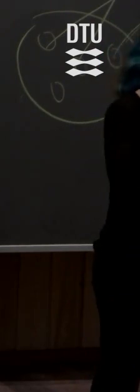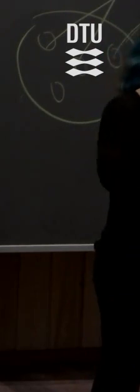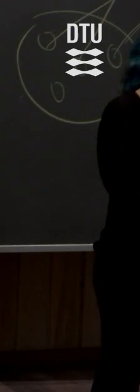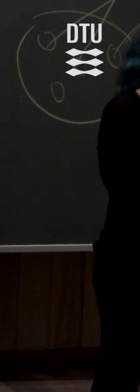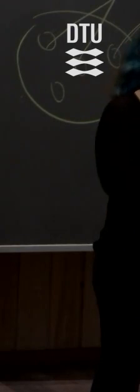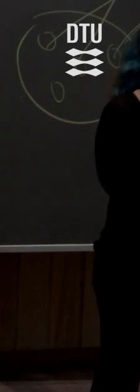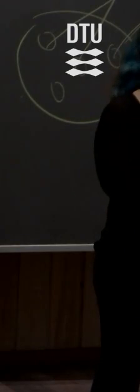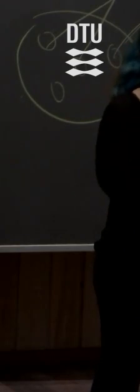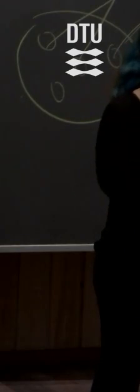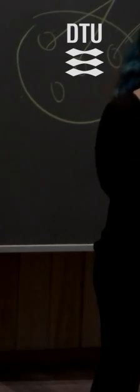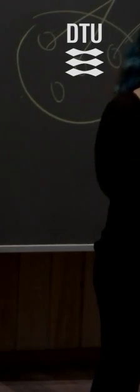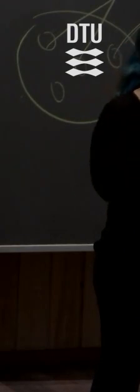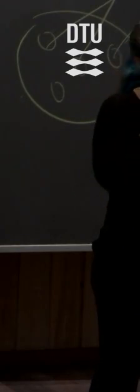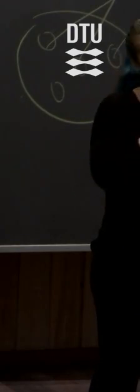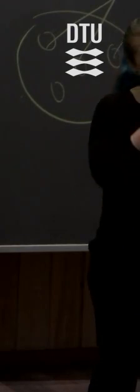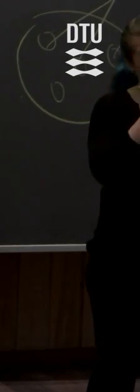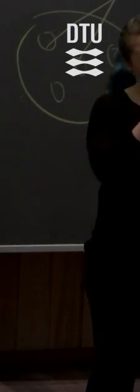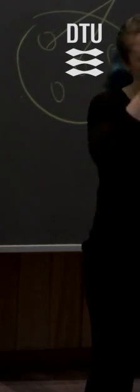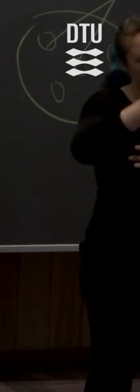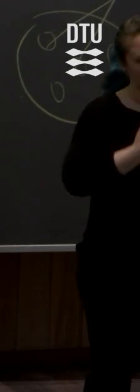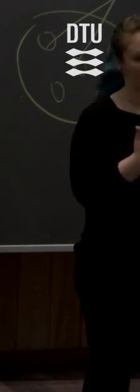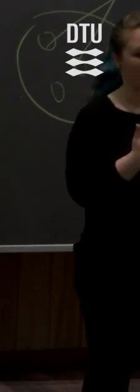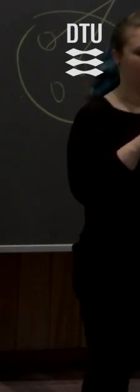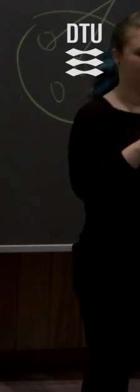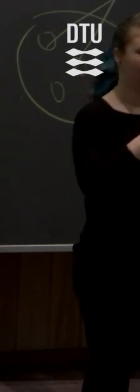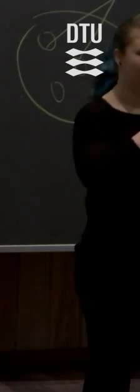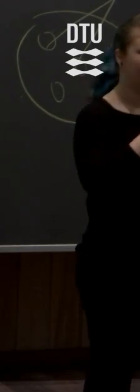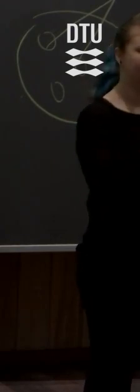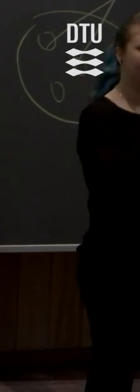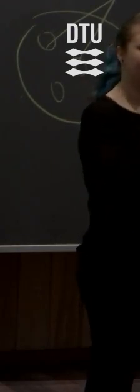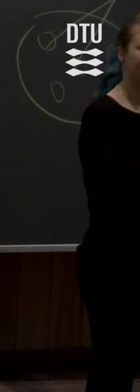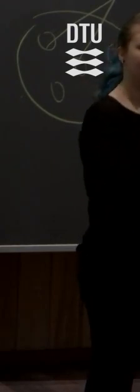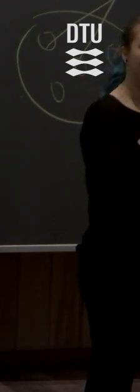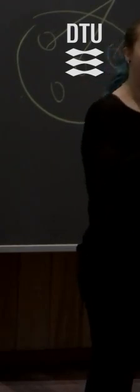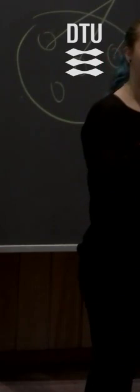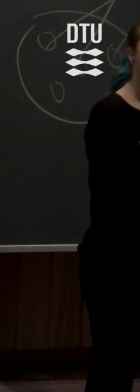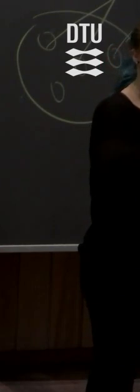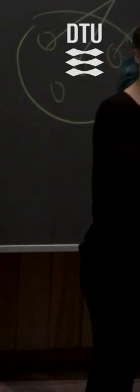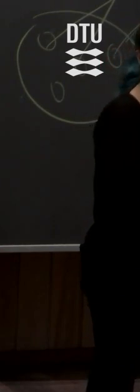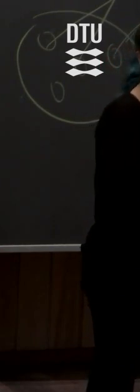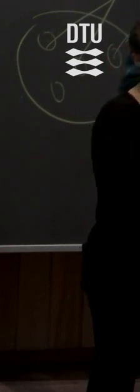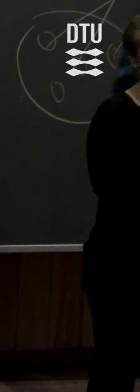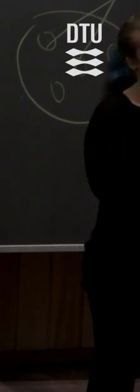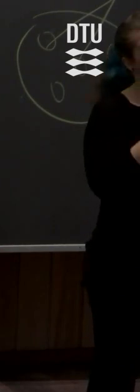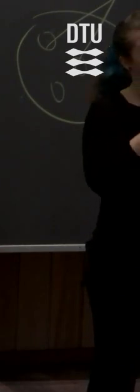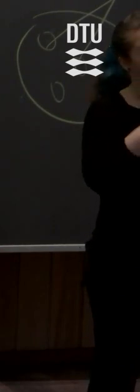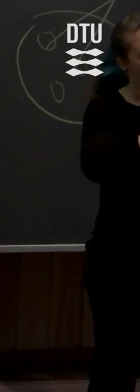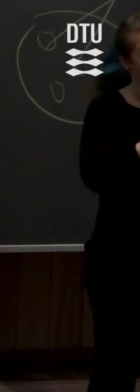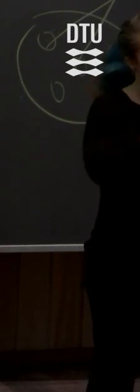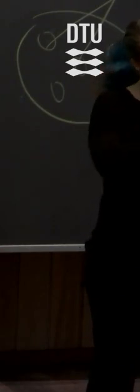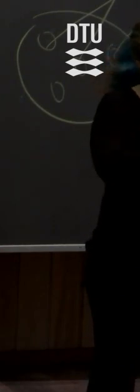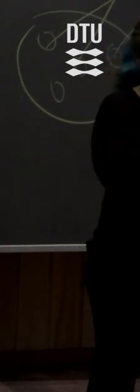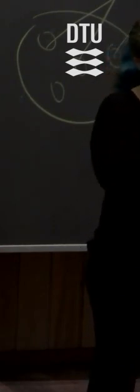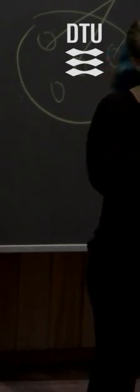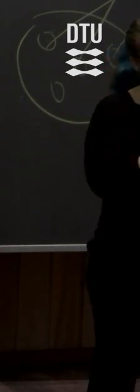And in hierarchies, having role models is a very good way of leading, but also setting